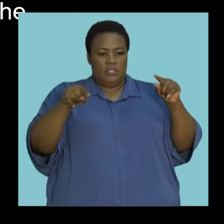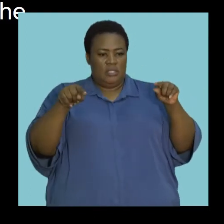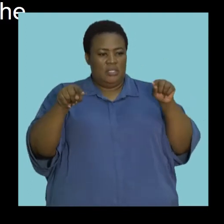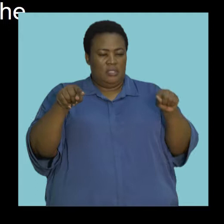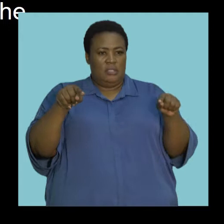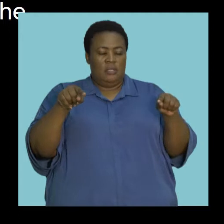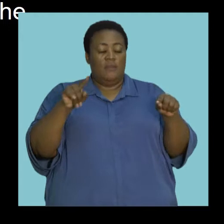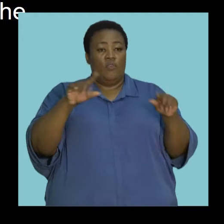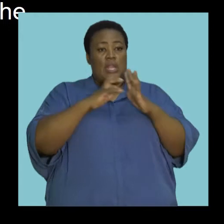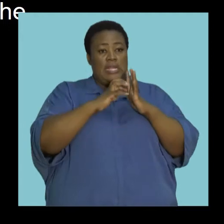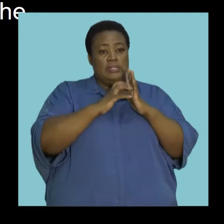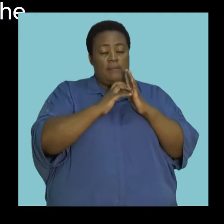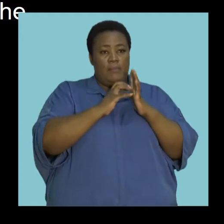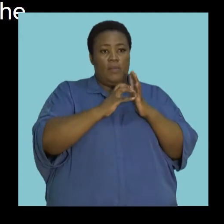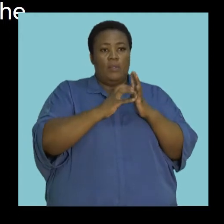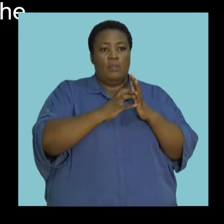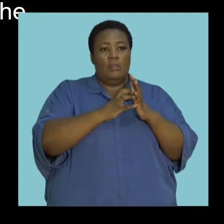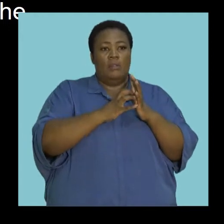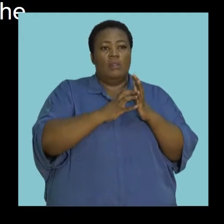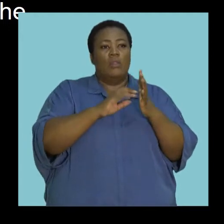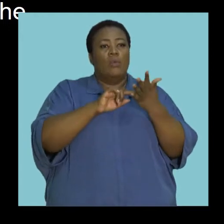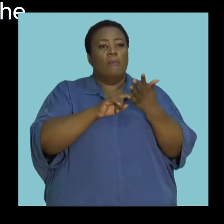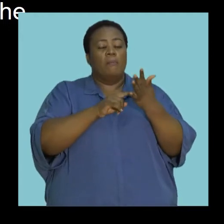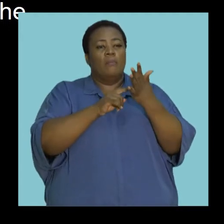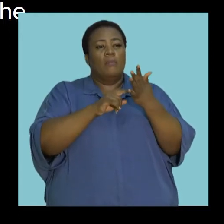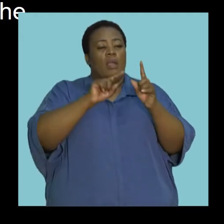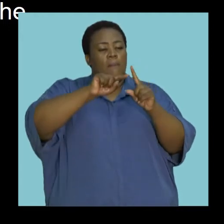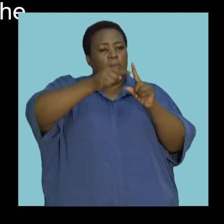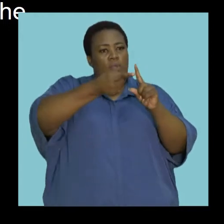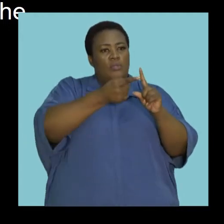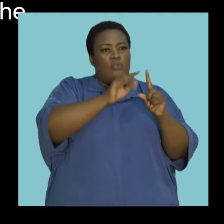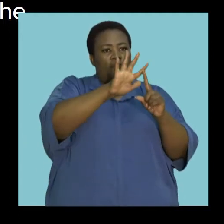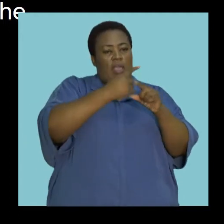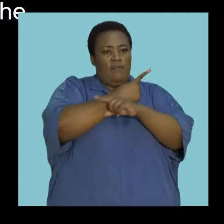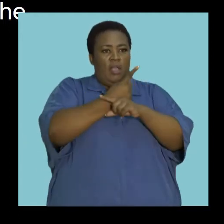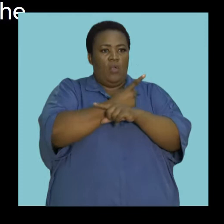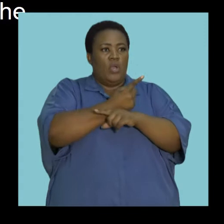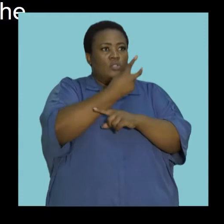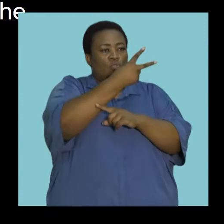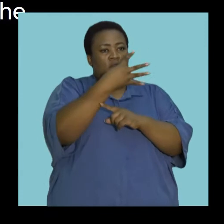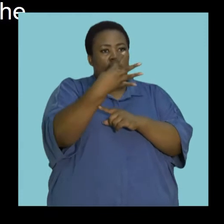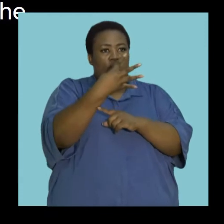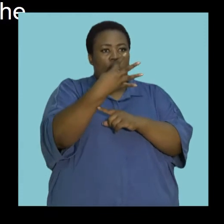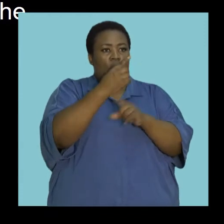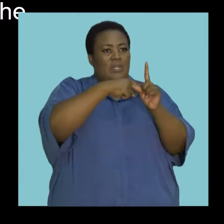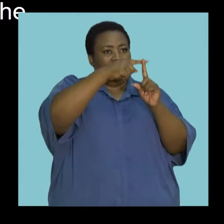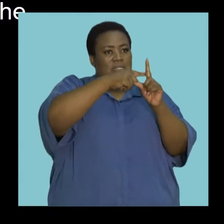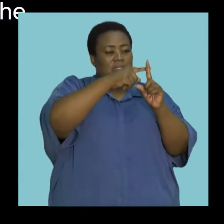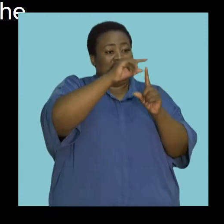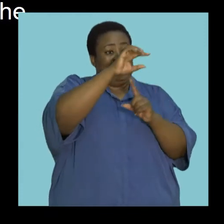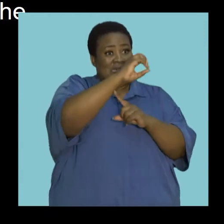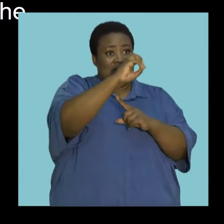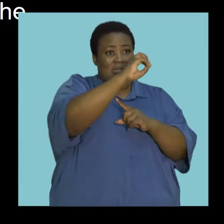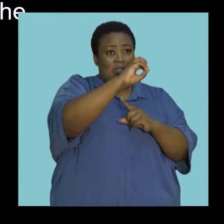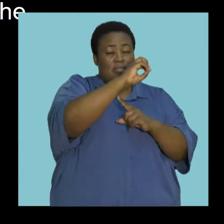meet. In the example, which is on the next slide, the point where 5 hours and 24 degrees intersect on